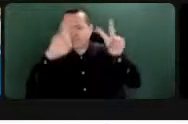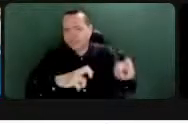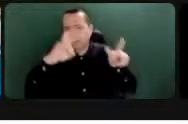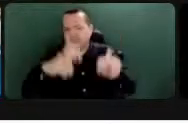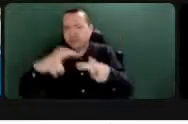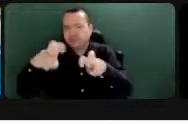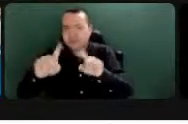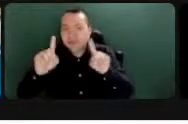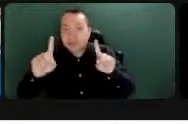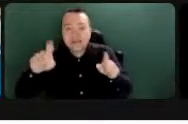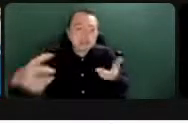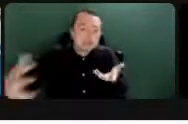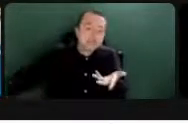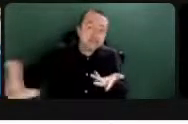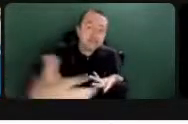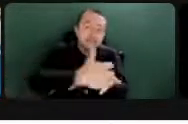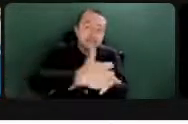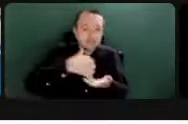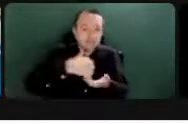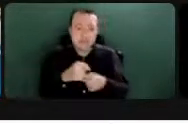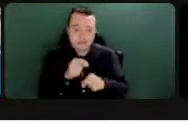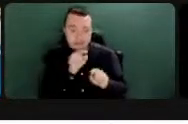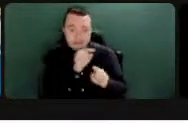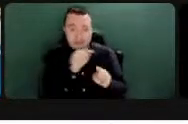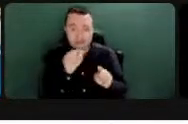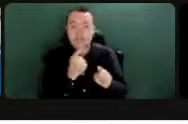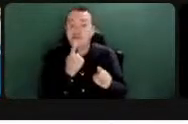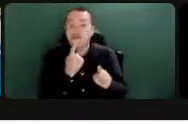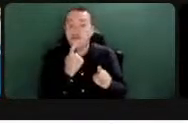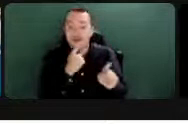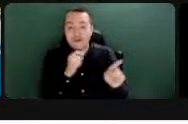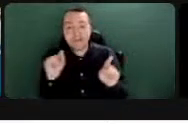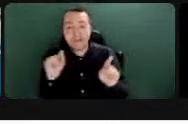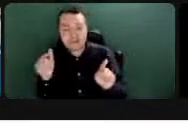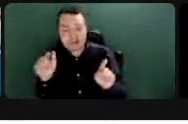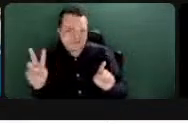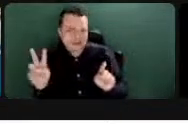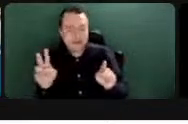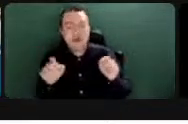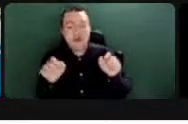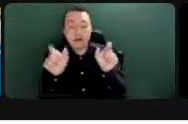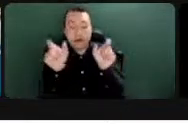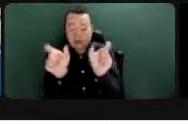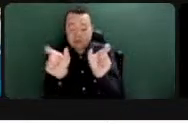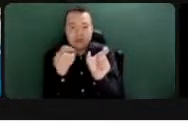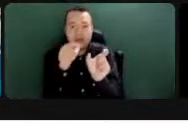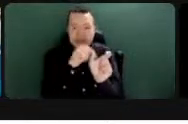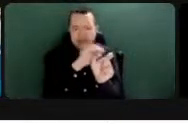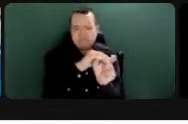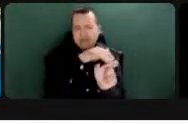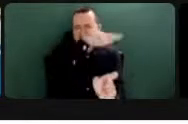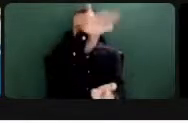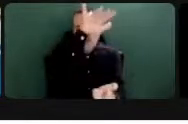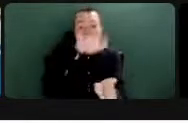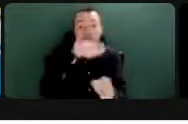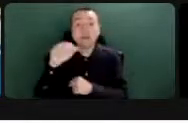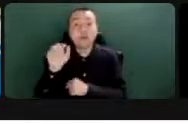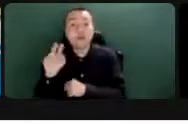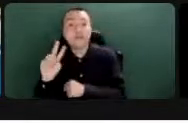screened for relevance. We also had to make the evidence aid summaries themselves